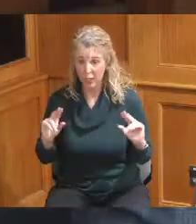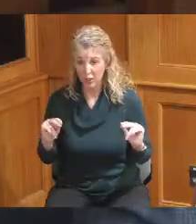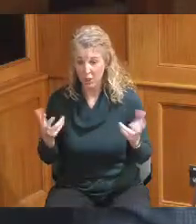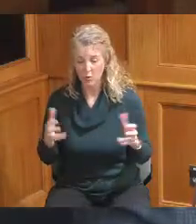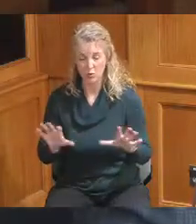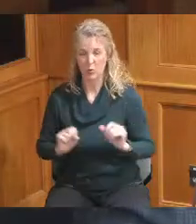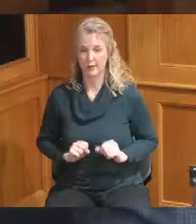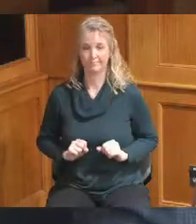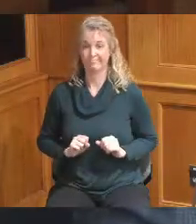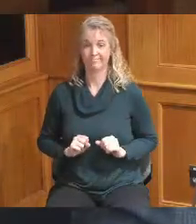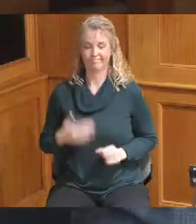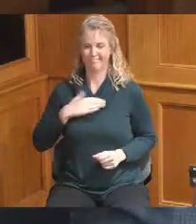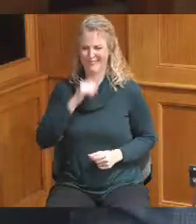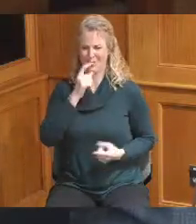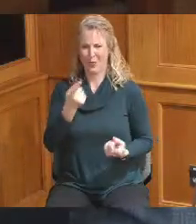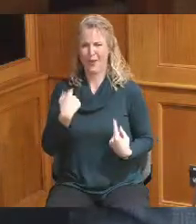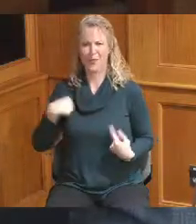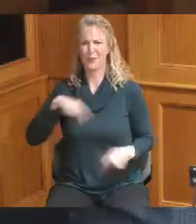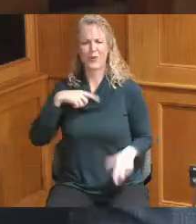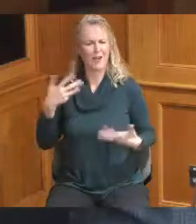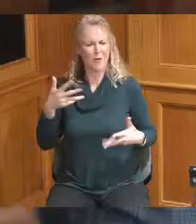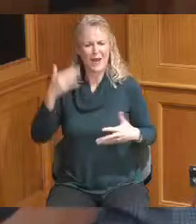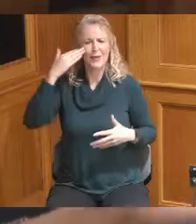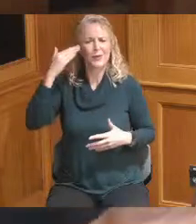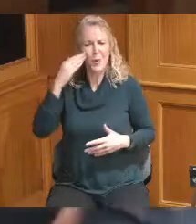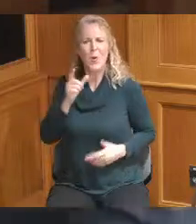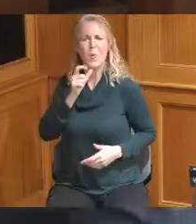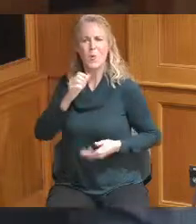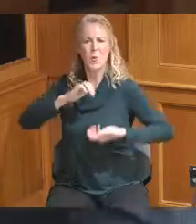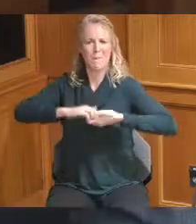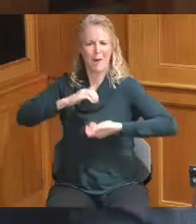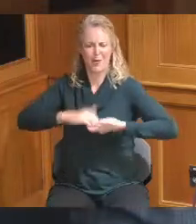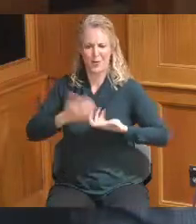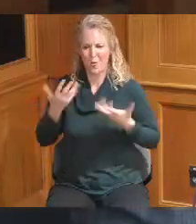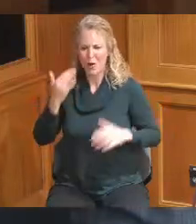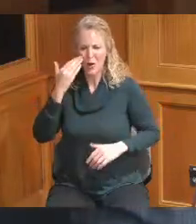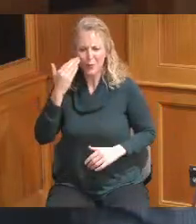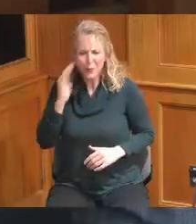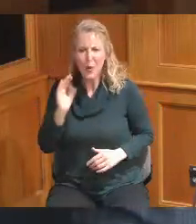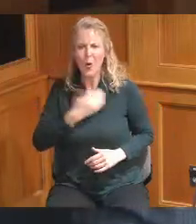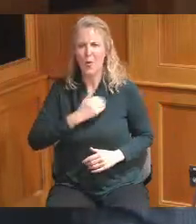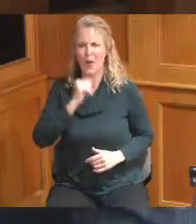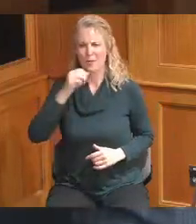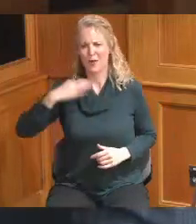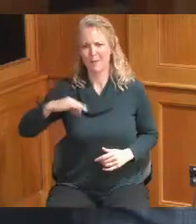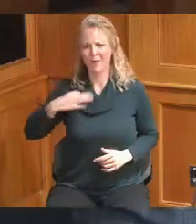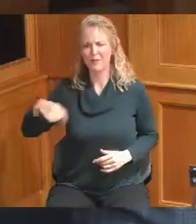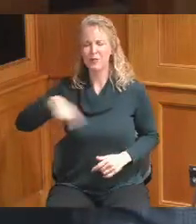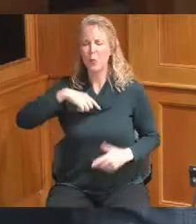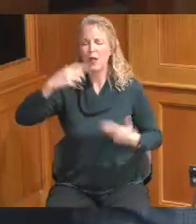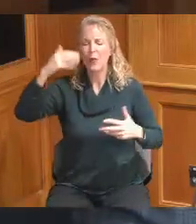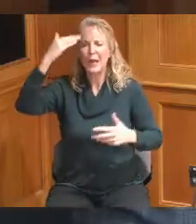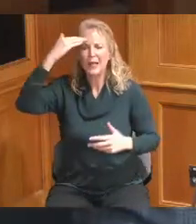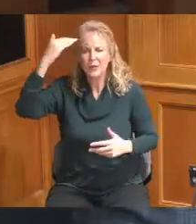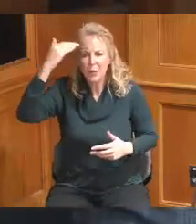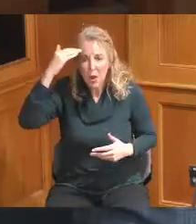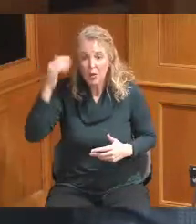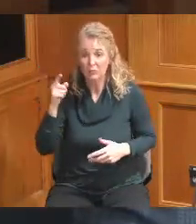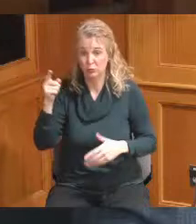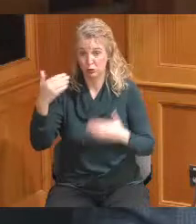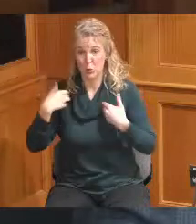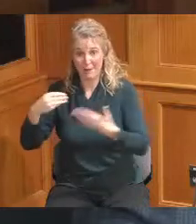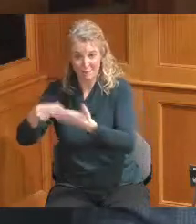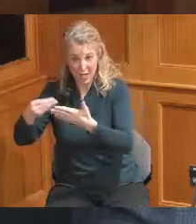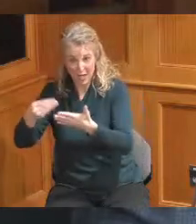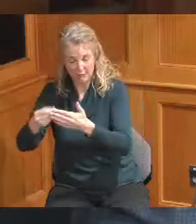meet with our corporate community. We've been meeting with them. We don't need you to meet with our nonprofits. We've been meeting with them. We need people who got some